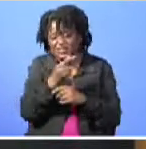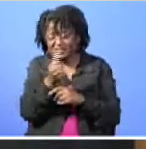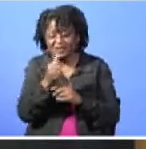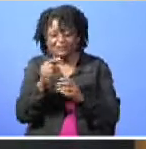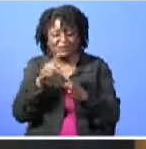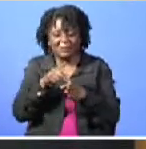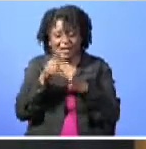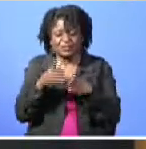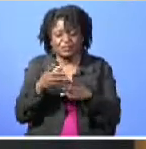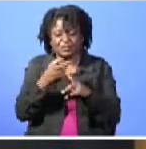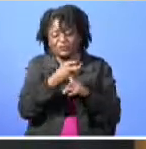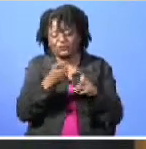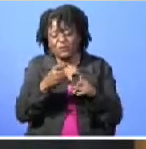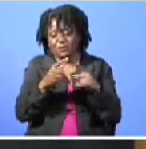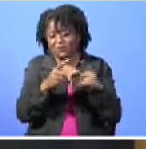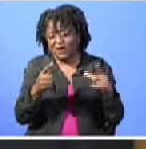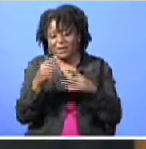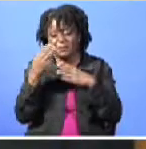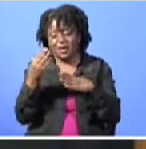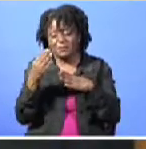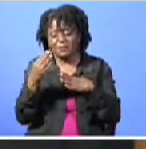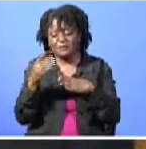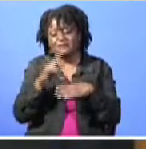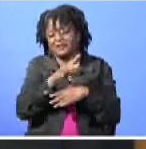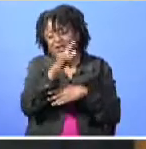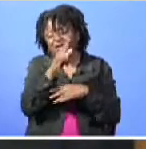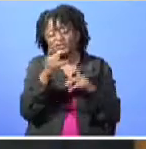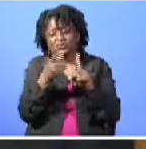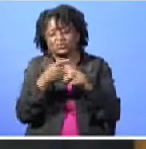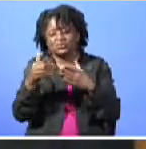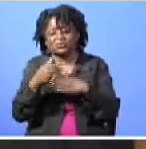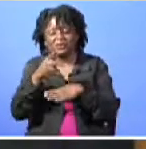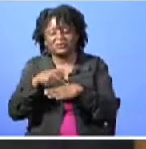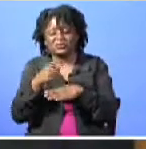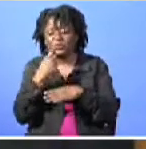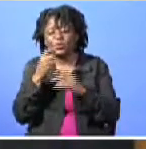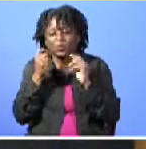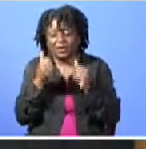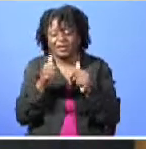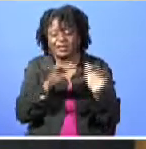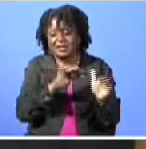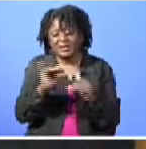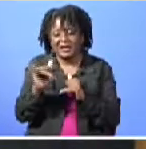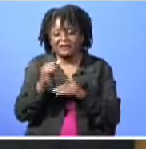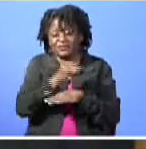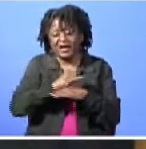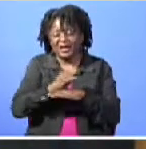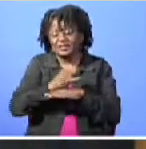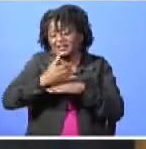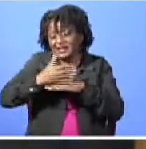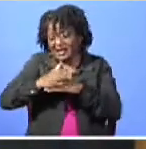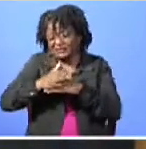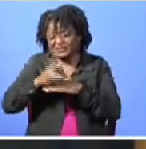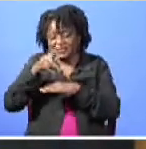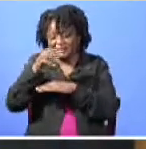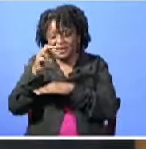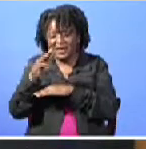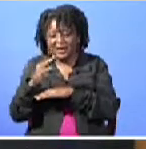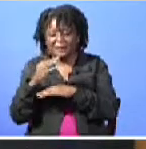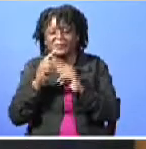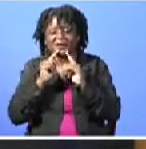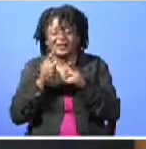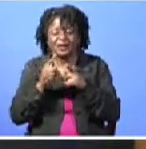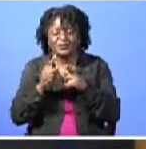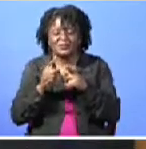New Providence yesterday, who quickly left the island after the Prime Minister announced domestic flights to and from Grand Bahama have been